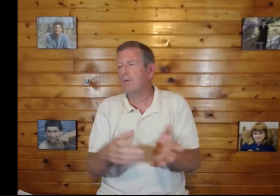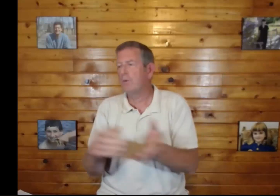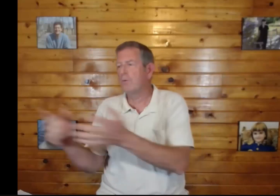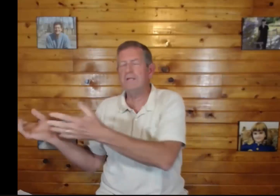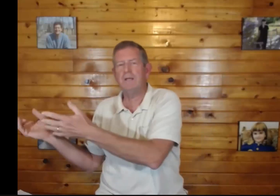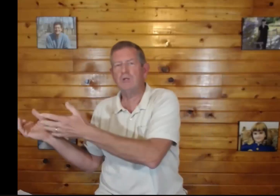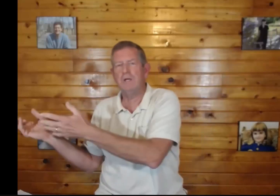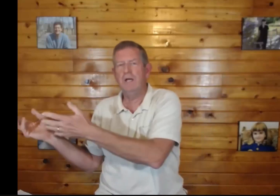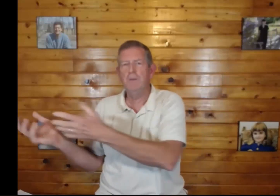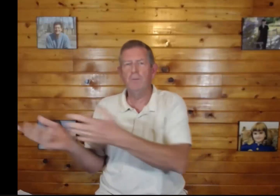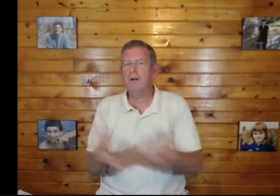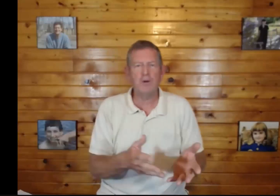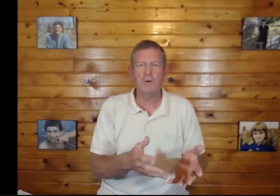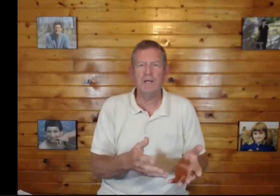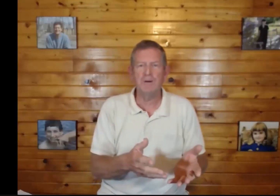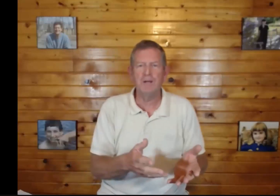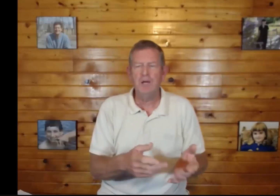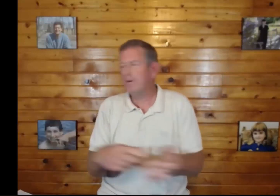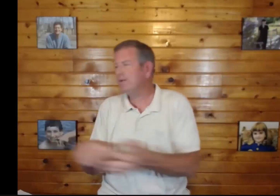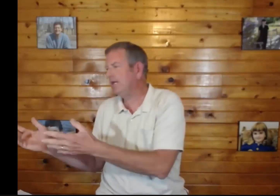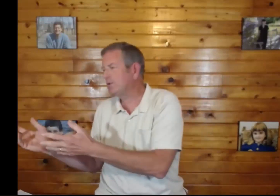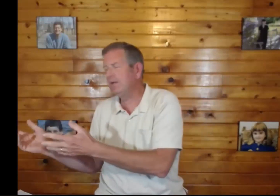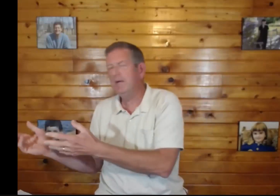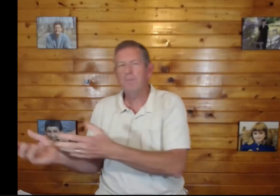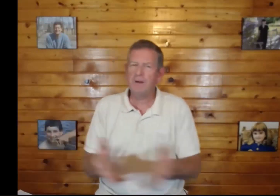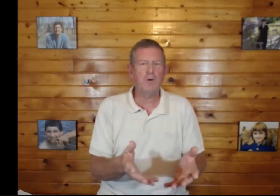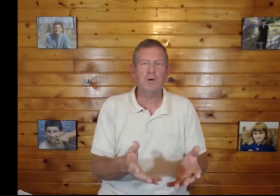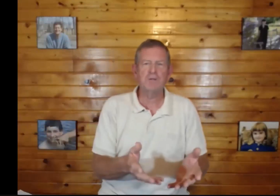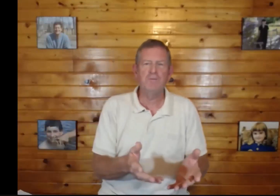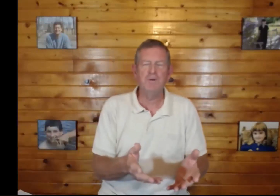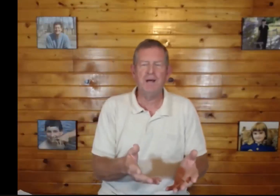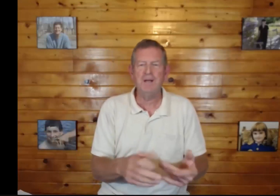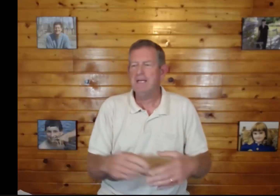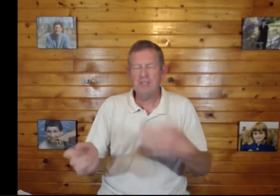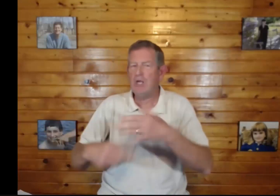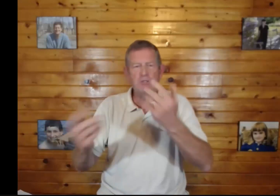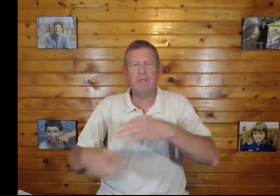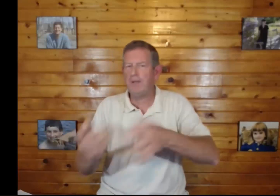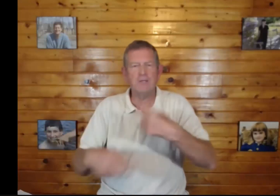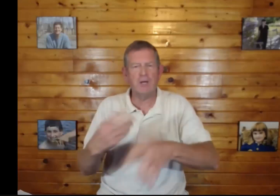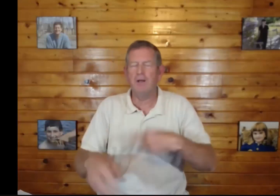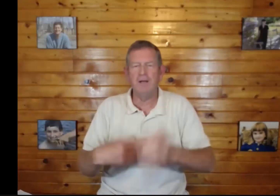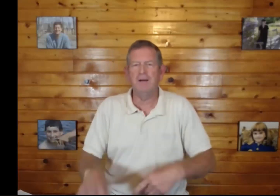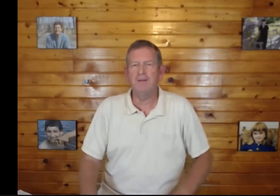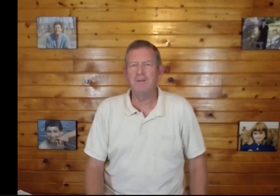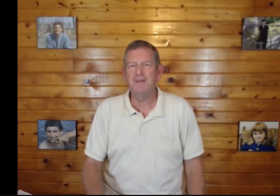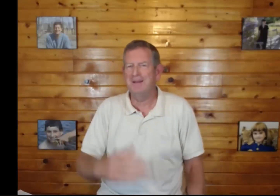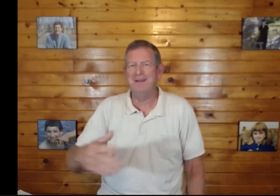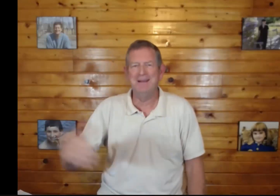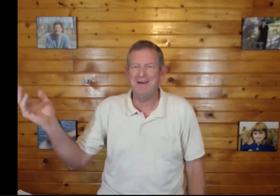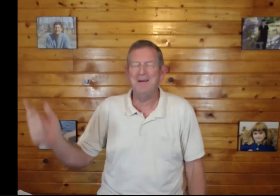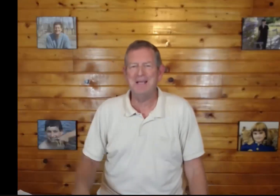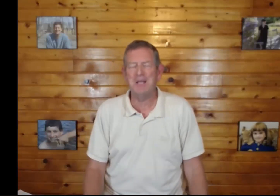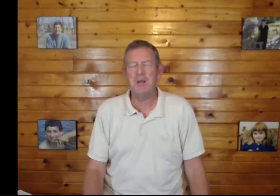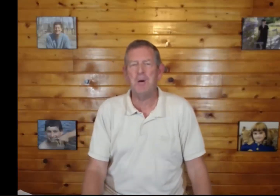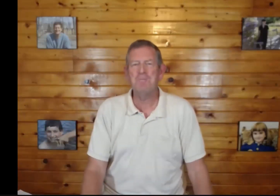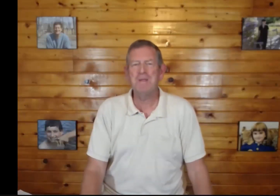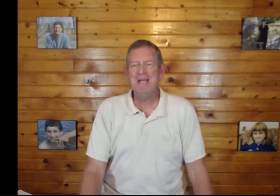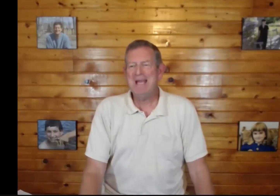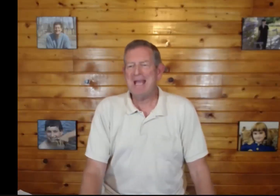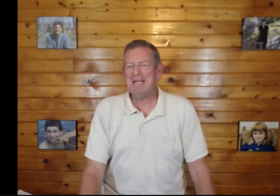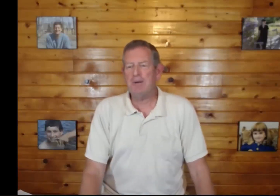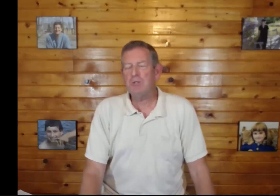and the mother would race to the kitchen, bring another course out. Race to the kitchen, bring another course of food out, changing the plates all as they